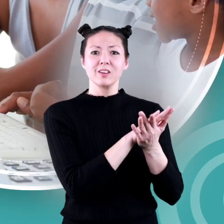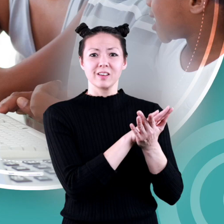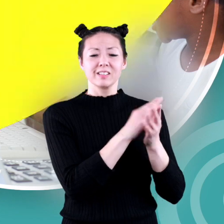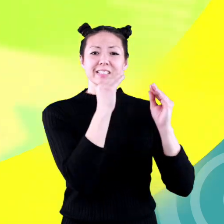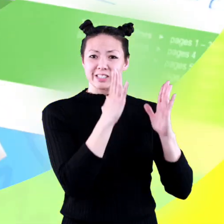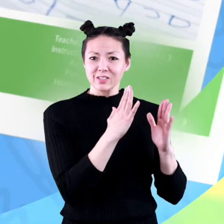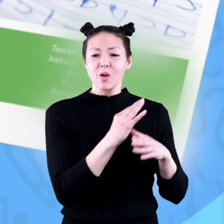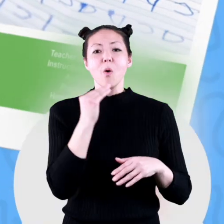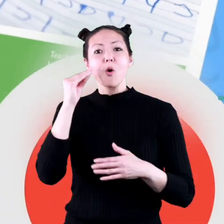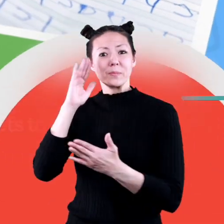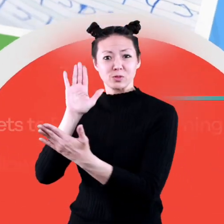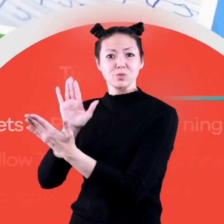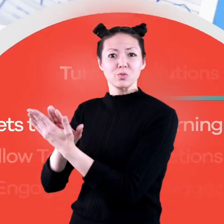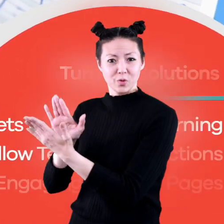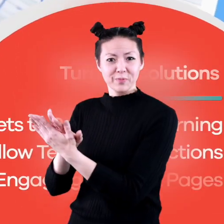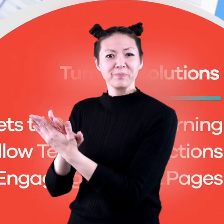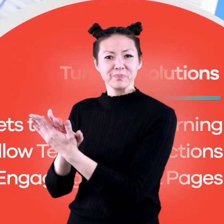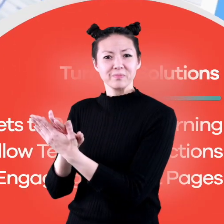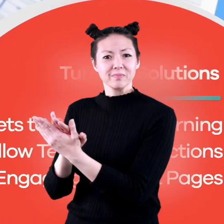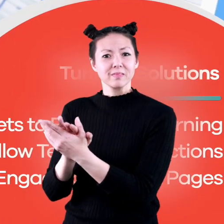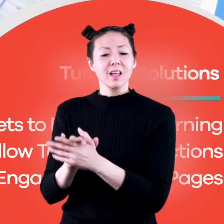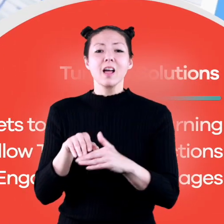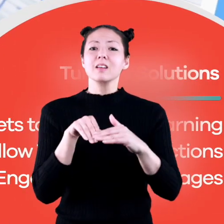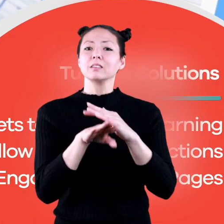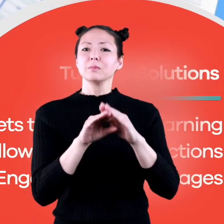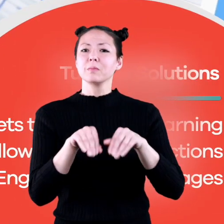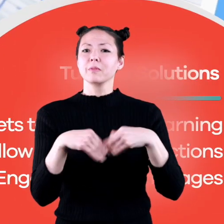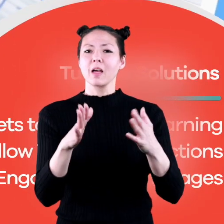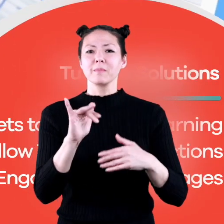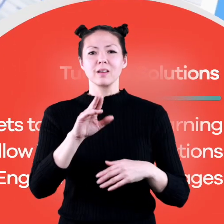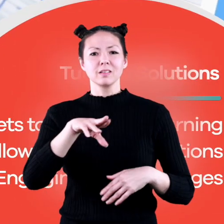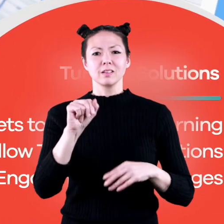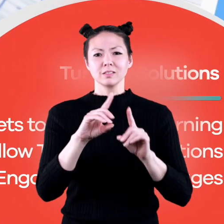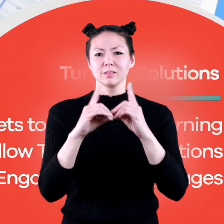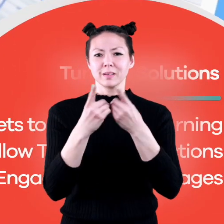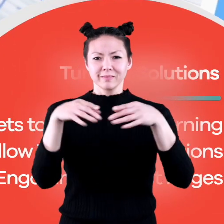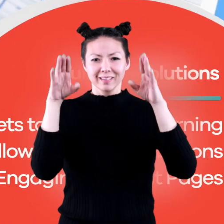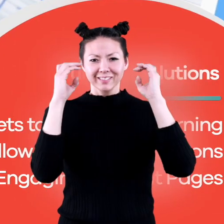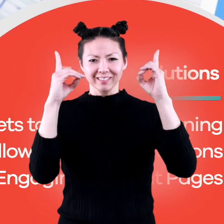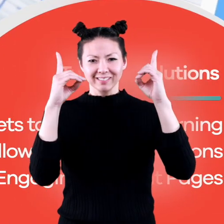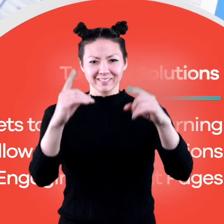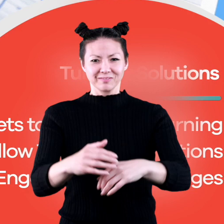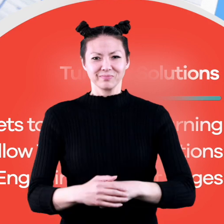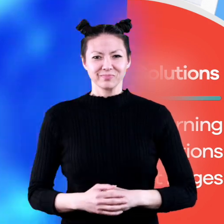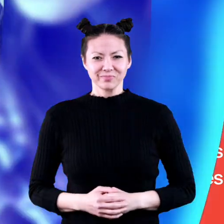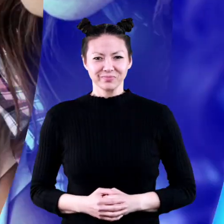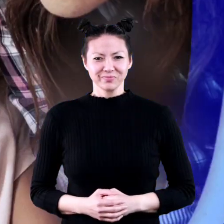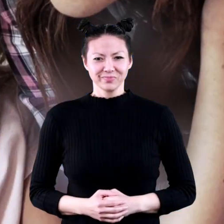resources and turnkey solutions for teachers and homeschoolers.